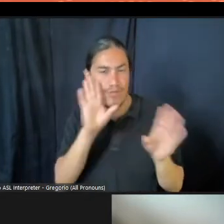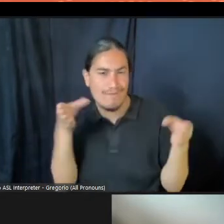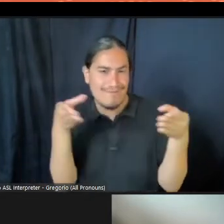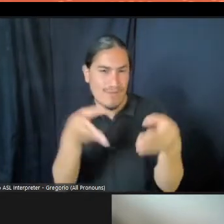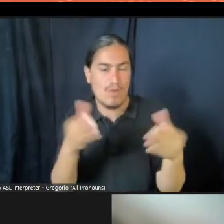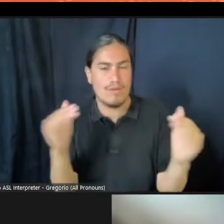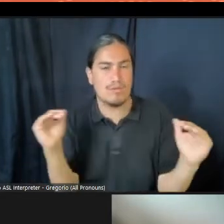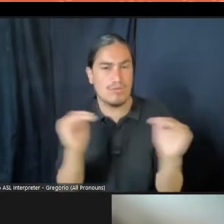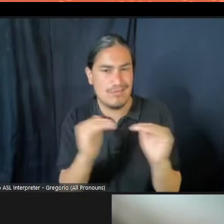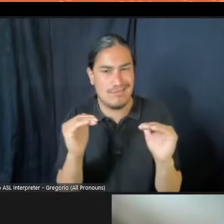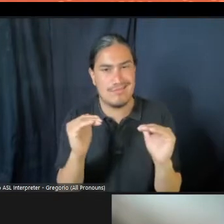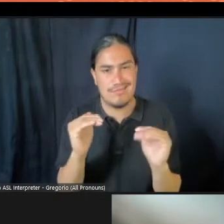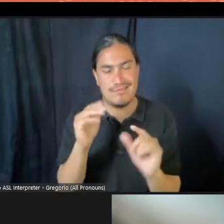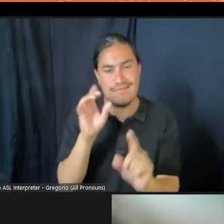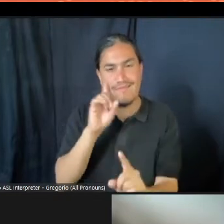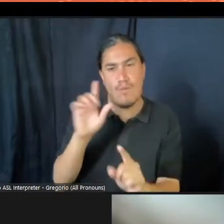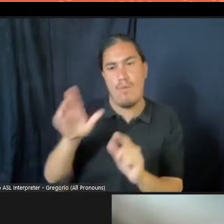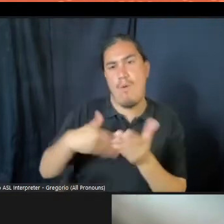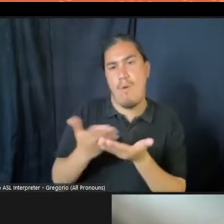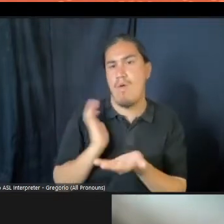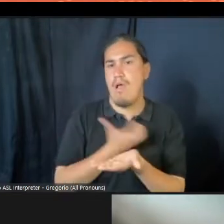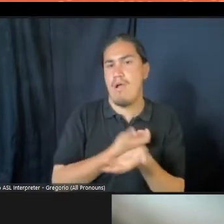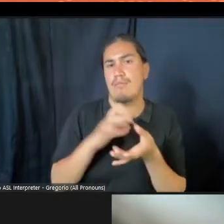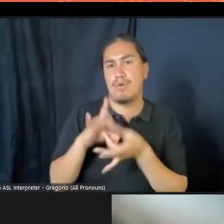through all our partnerships and projects.